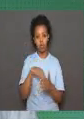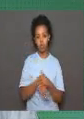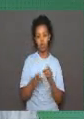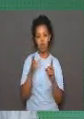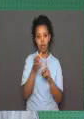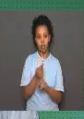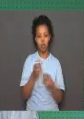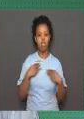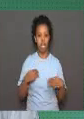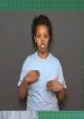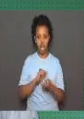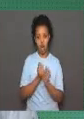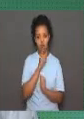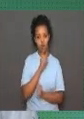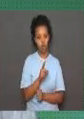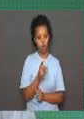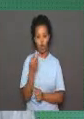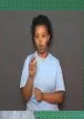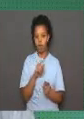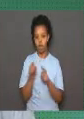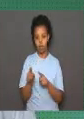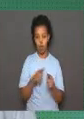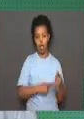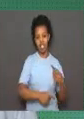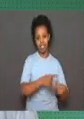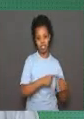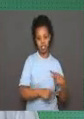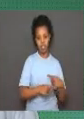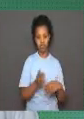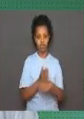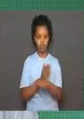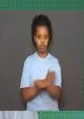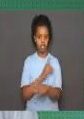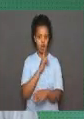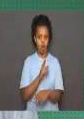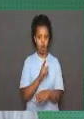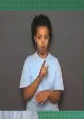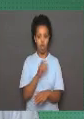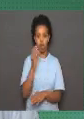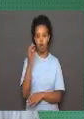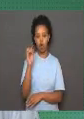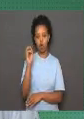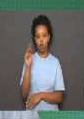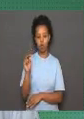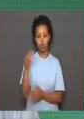structural changes or gene rearrangements within a